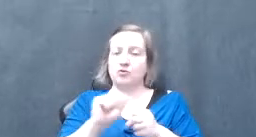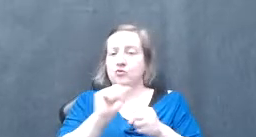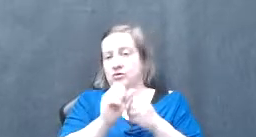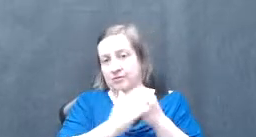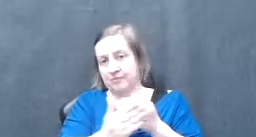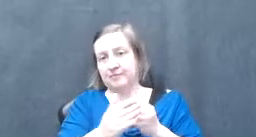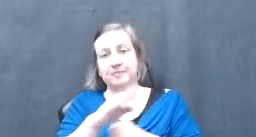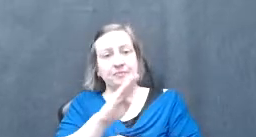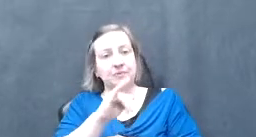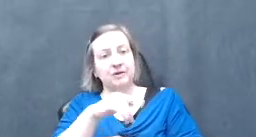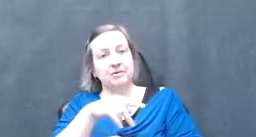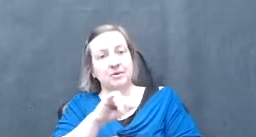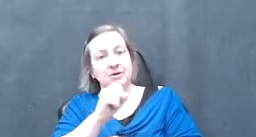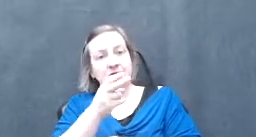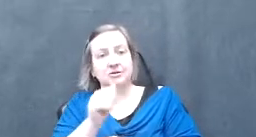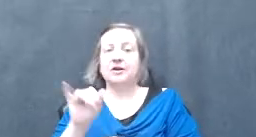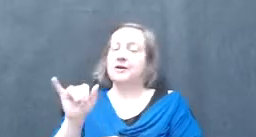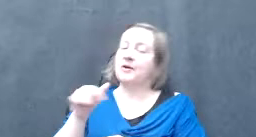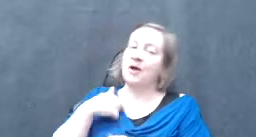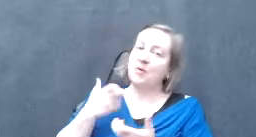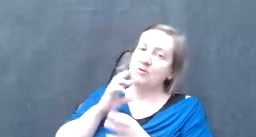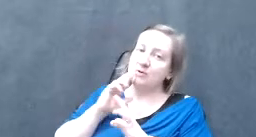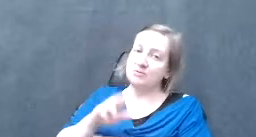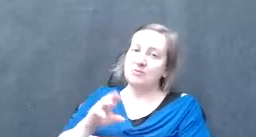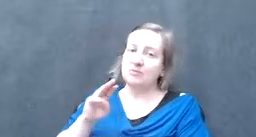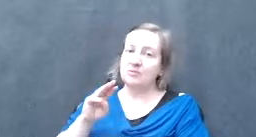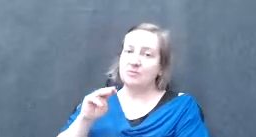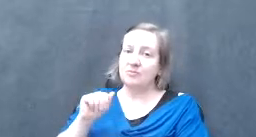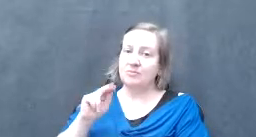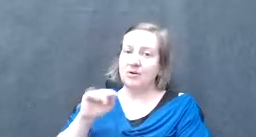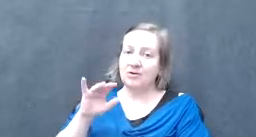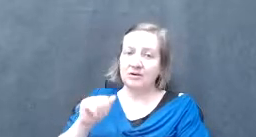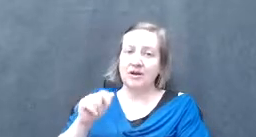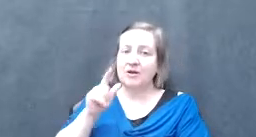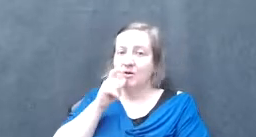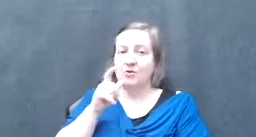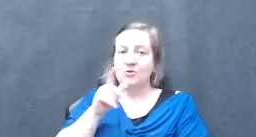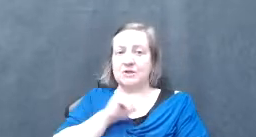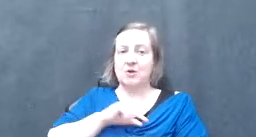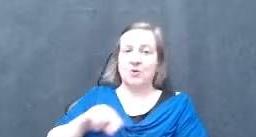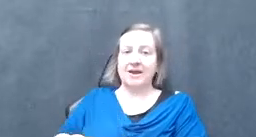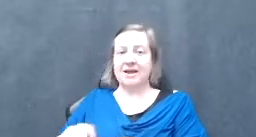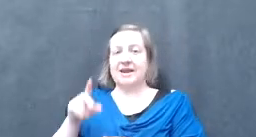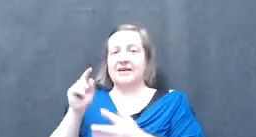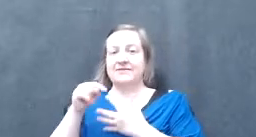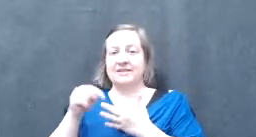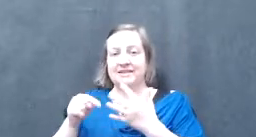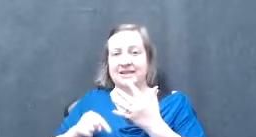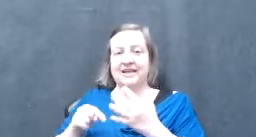Bipasha. Oh, I was just going to respond to Manka, who's the queen of detail. And so I